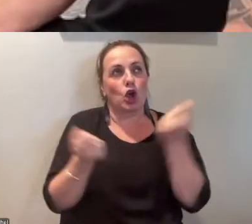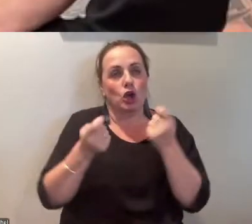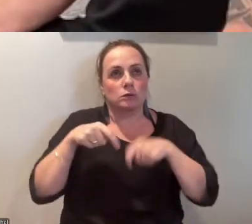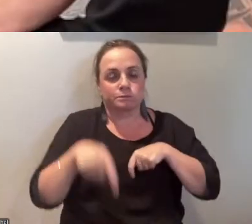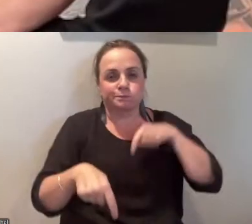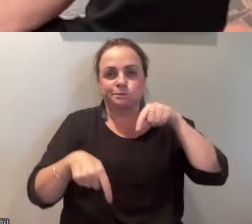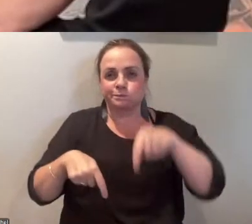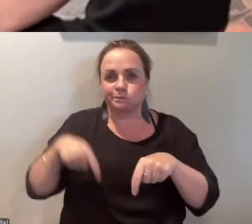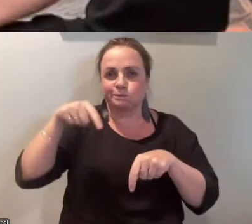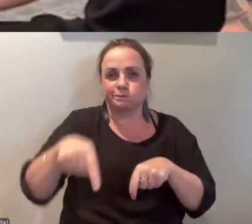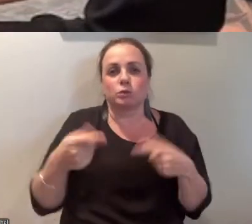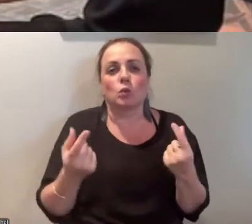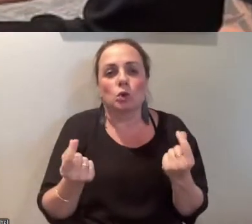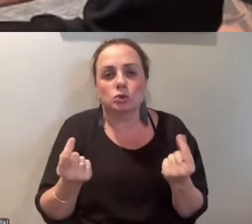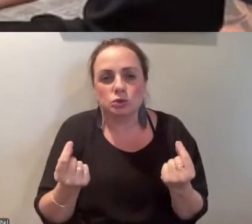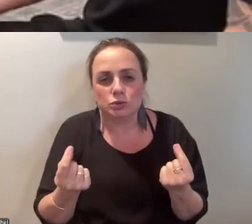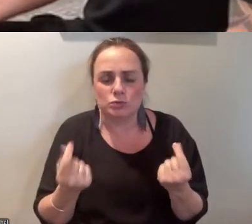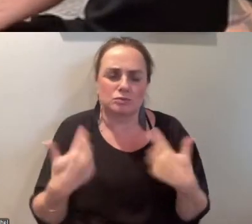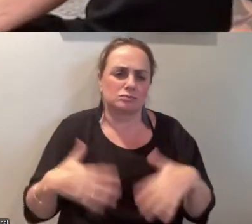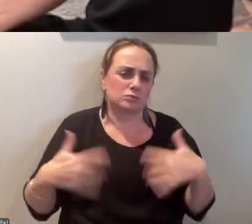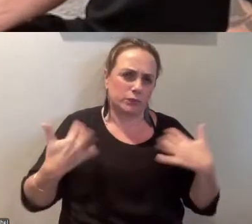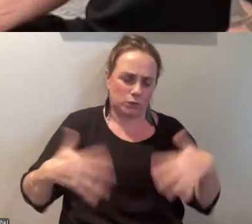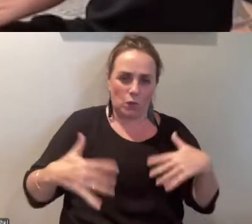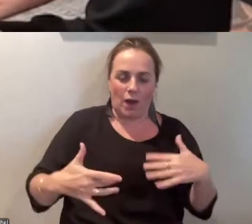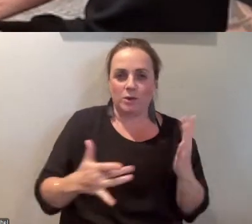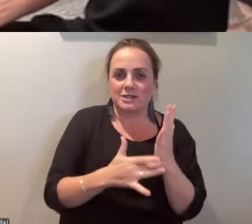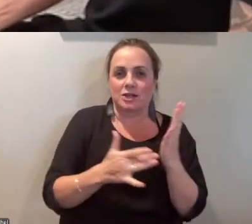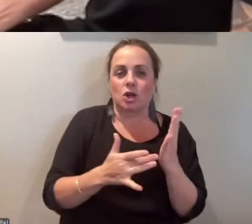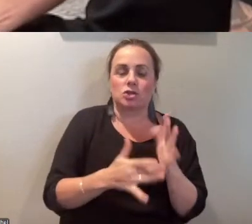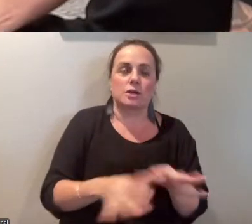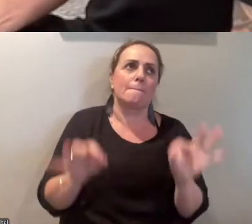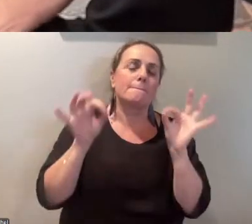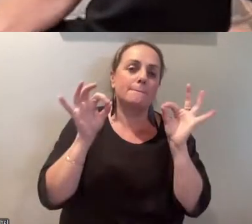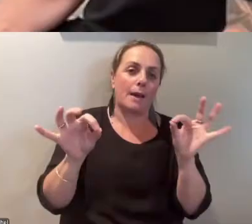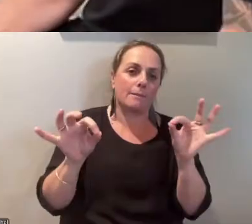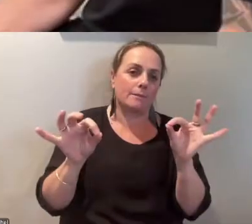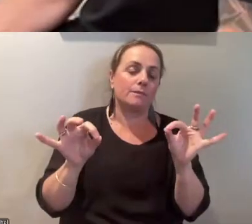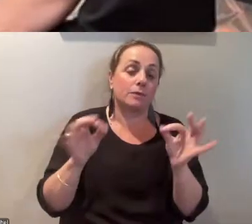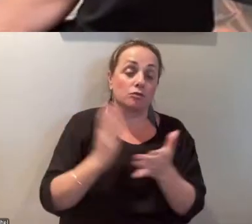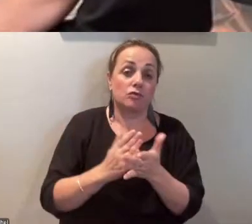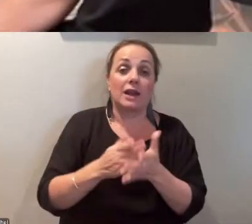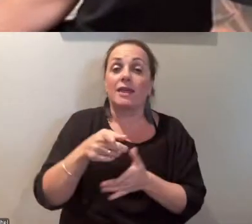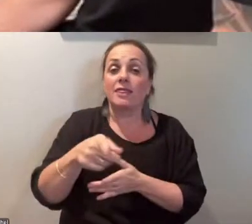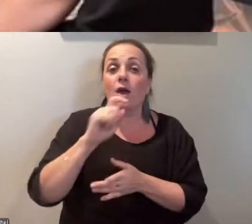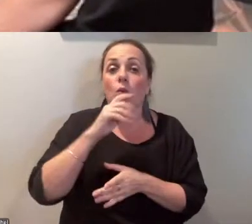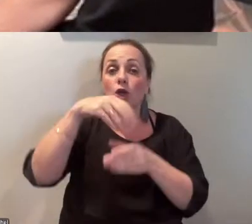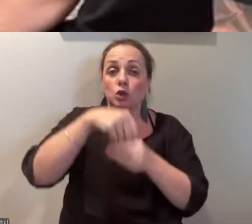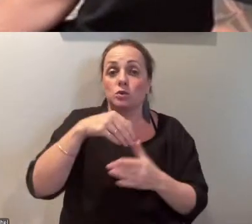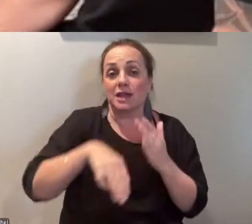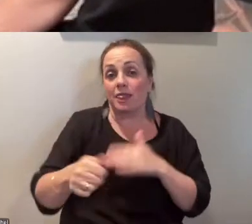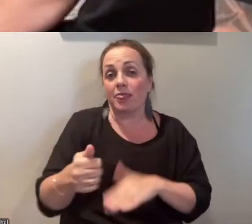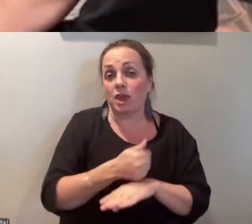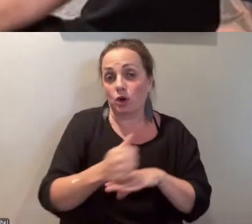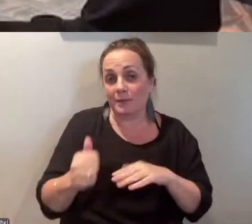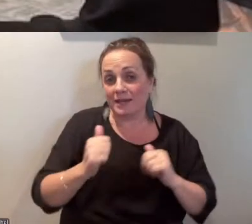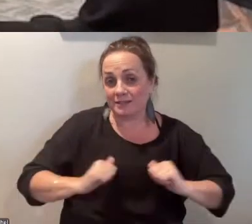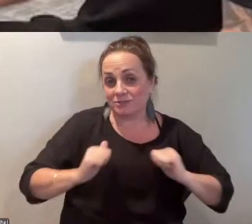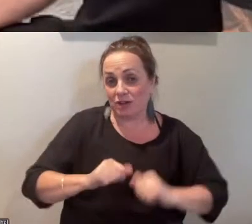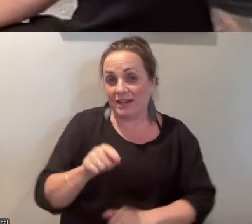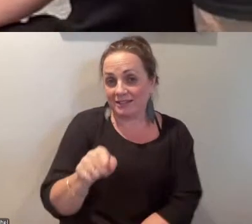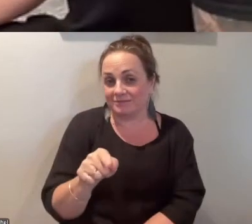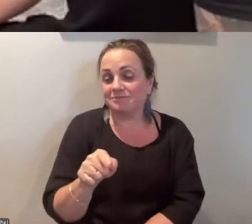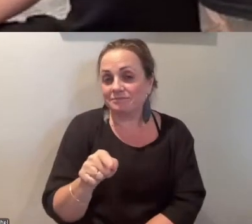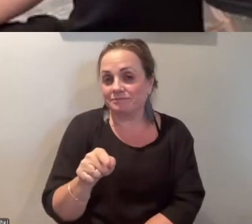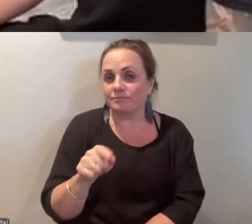well. So it's a lovely piece of tech that will be used as part of their therapy. Yeah, and this is